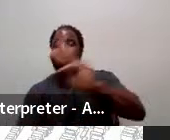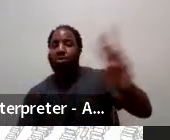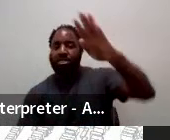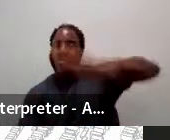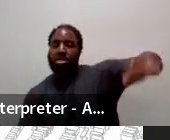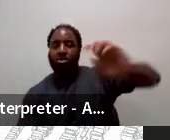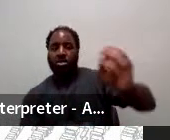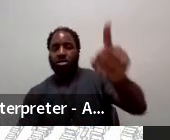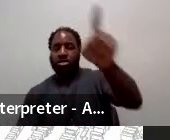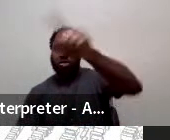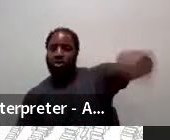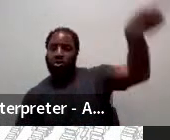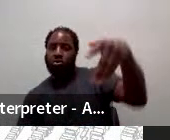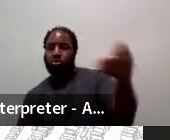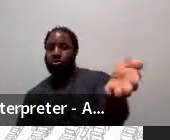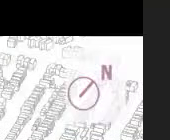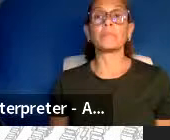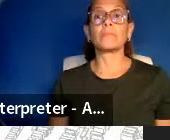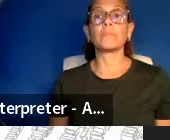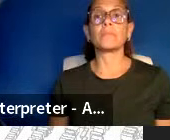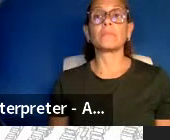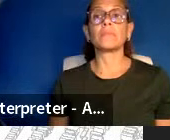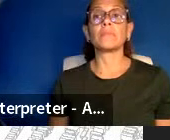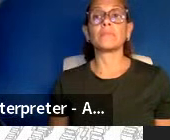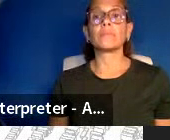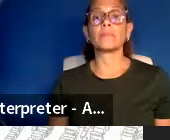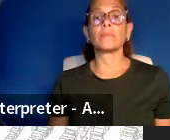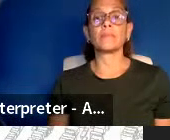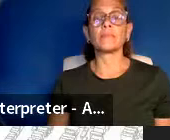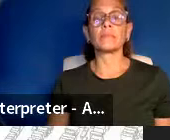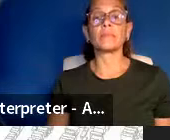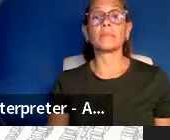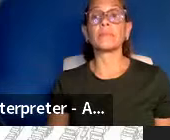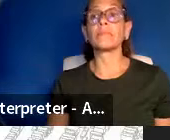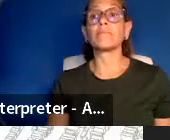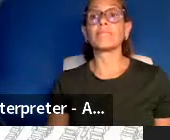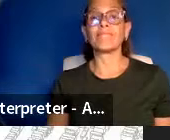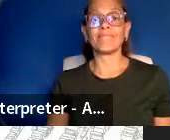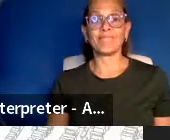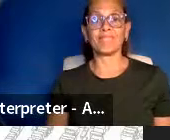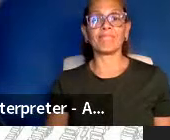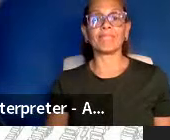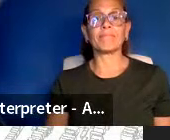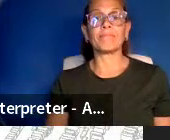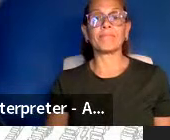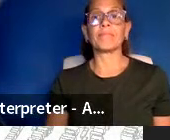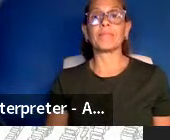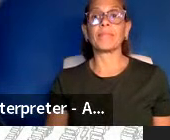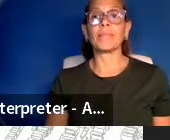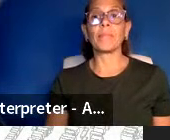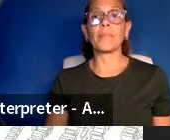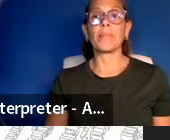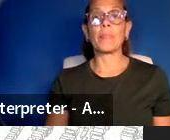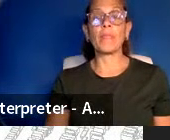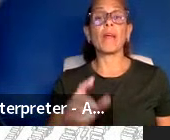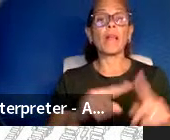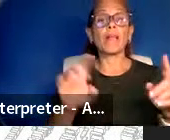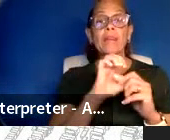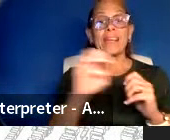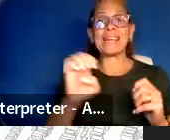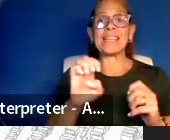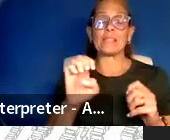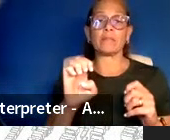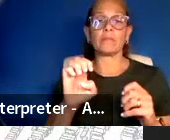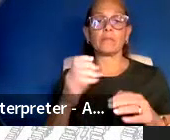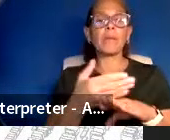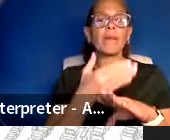around the intersection of East Fremont and White Plains Road. We'll then work our way east along East Fremont Avenue before discussing